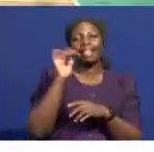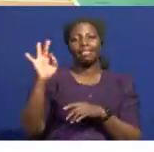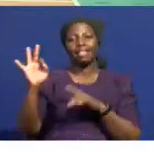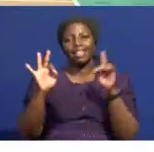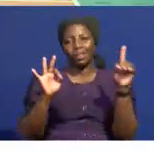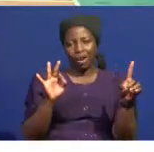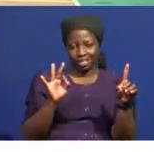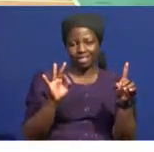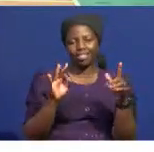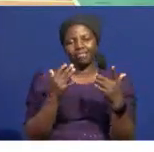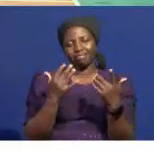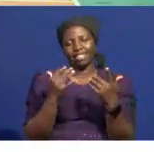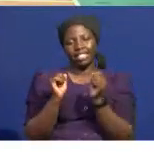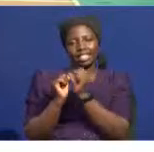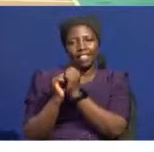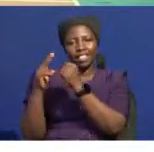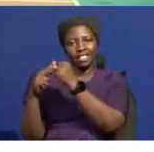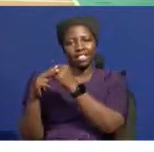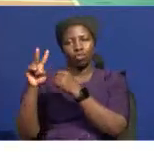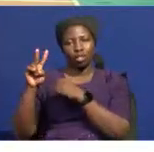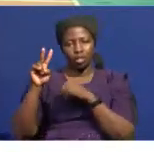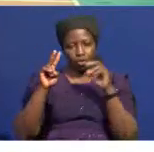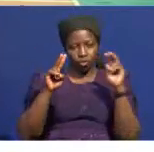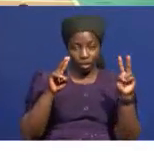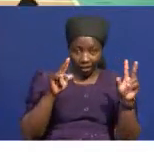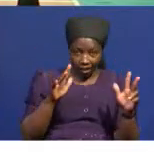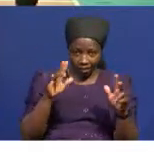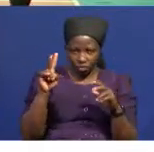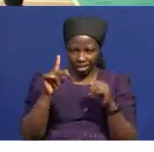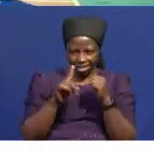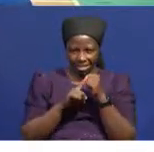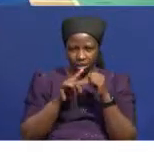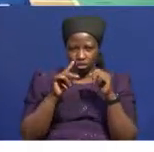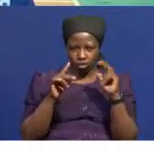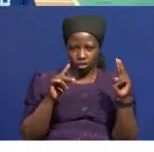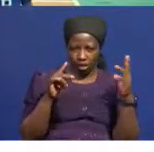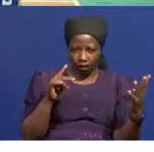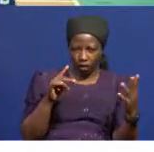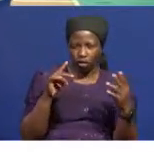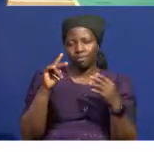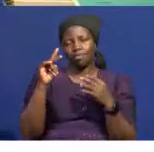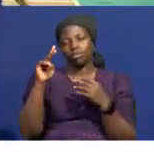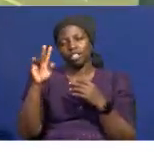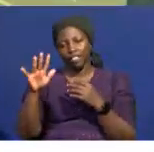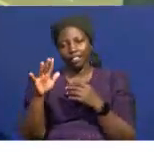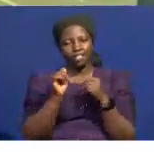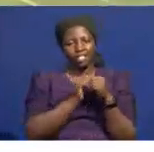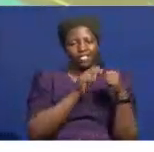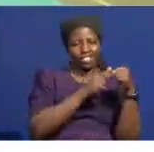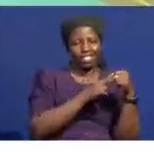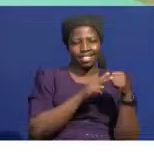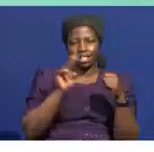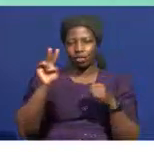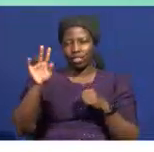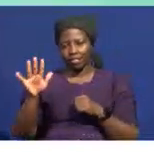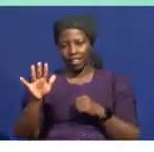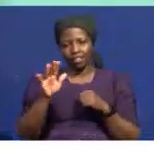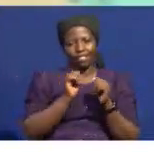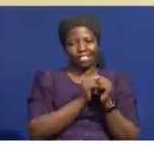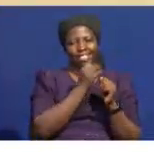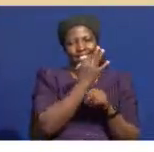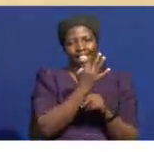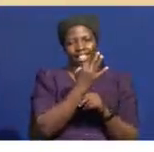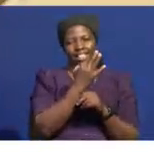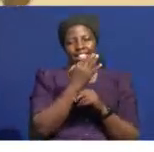3 sets to 1 of 17, 25, 26, 24, and 25, 17, and 25, 13